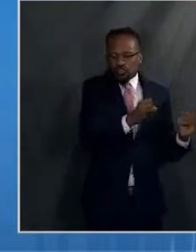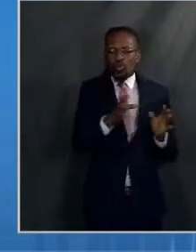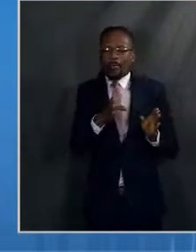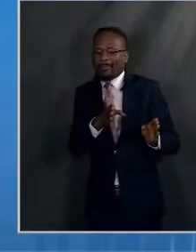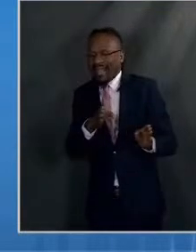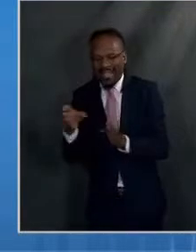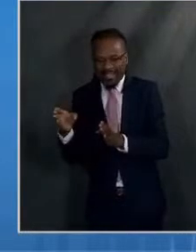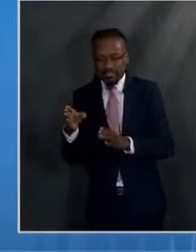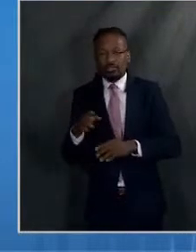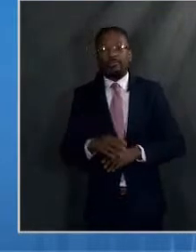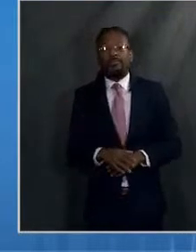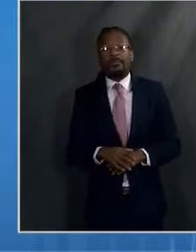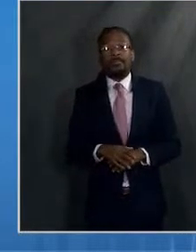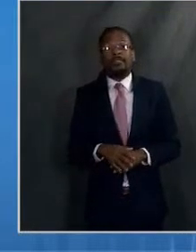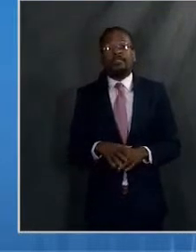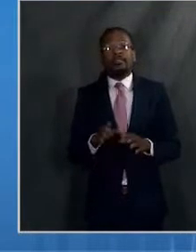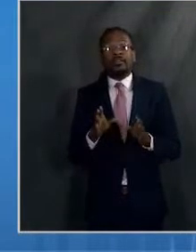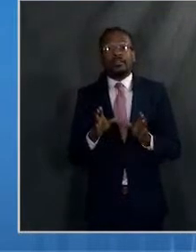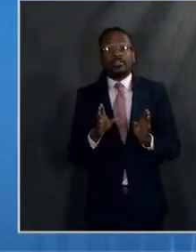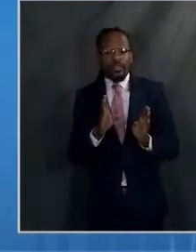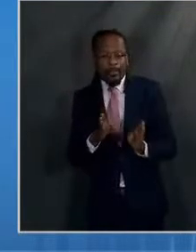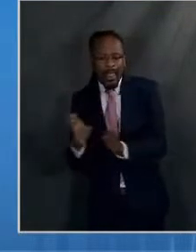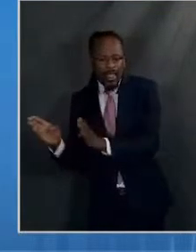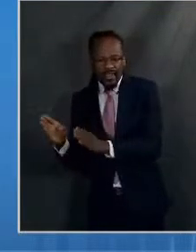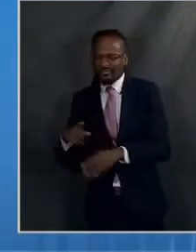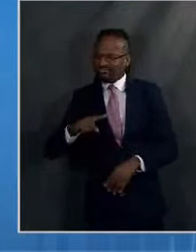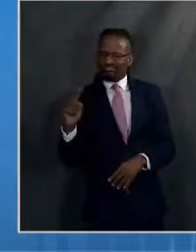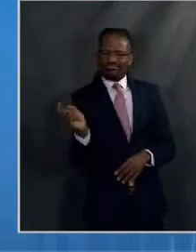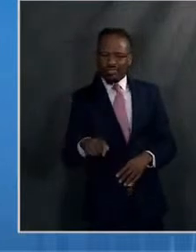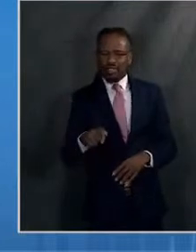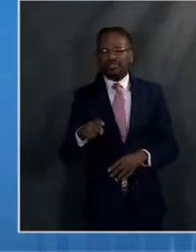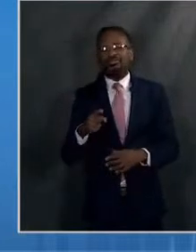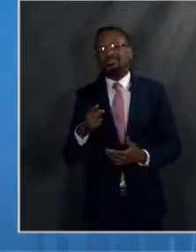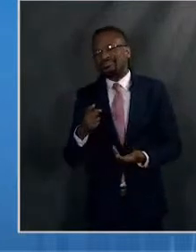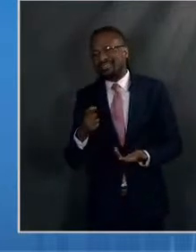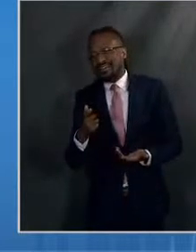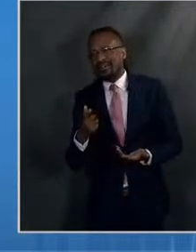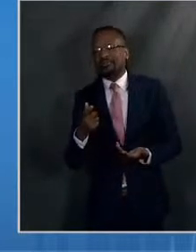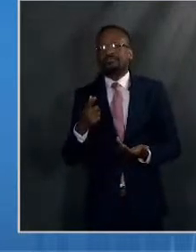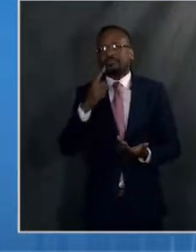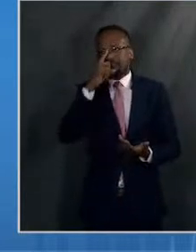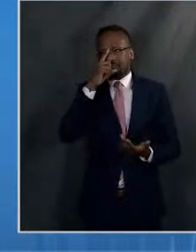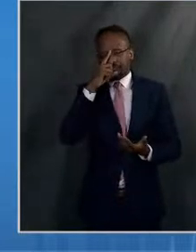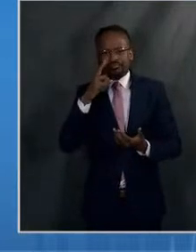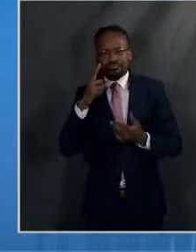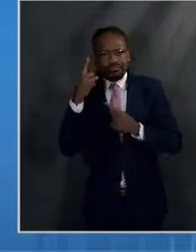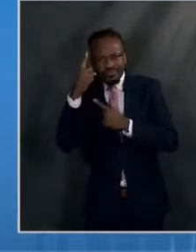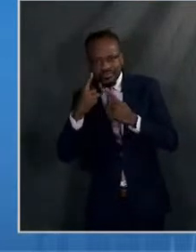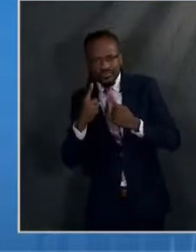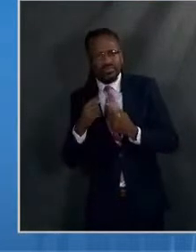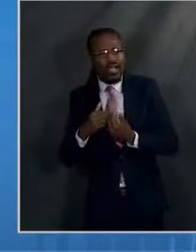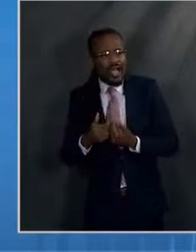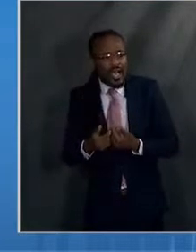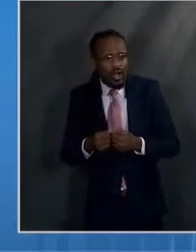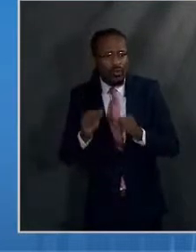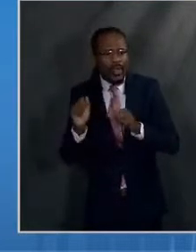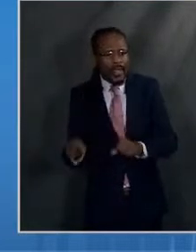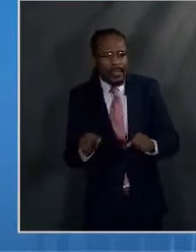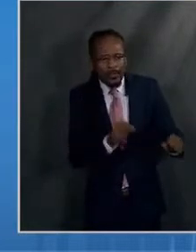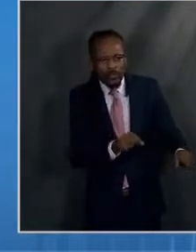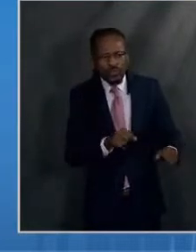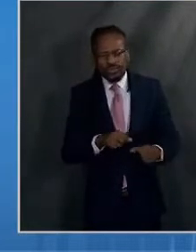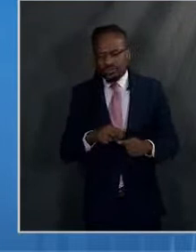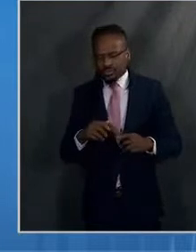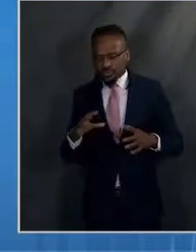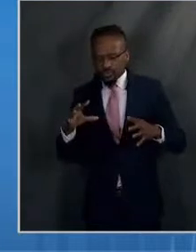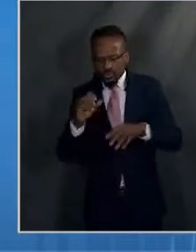plans have to sort of be in sync with how they are able to titrate really their supply